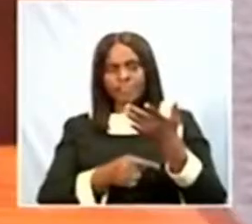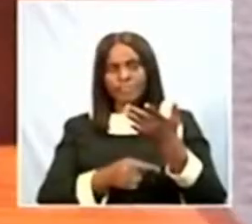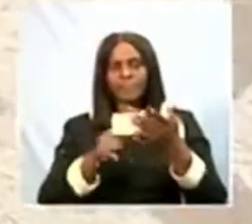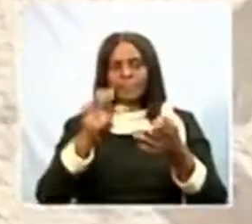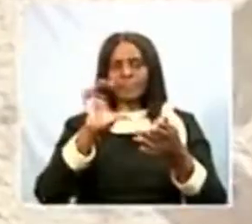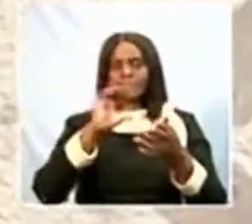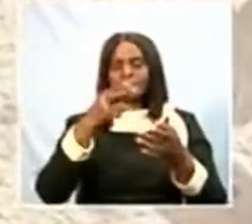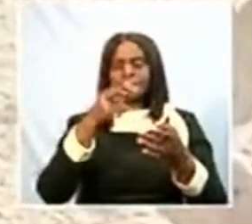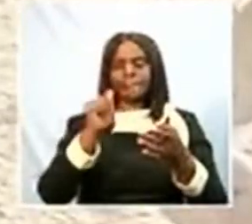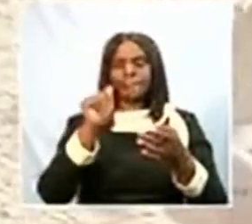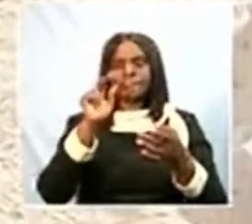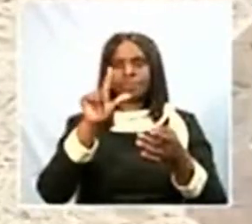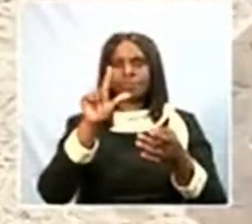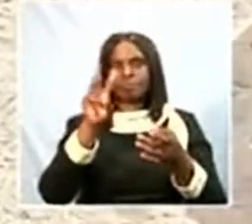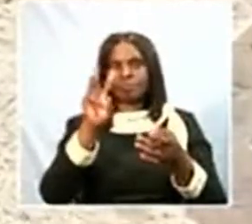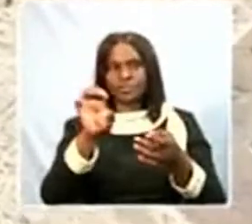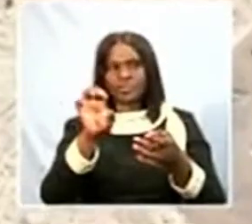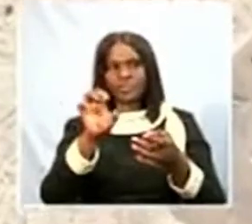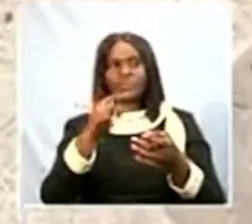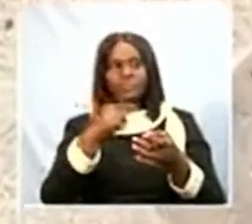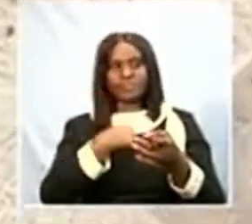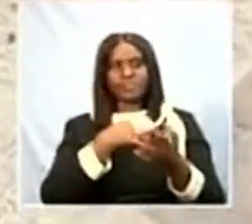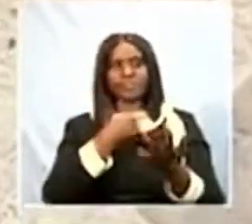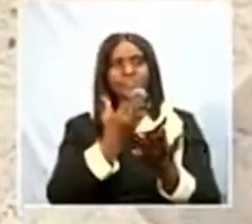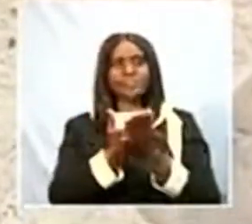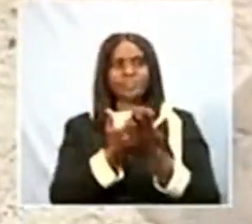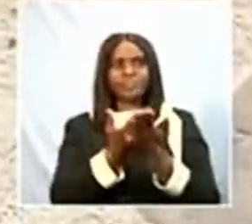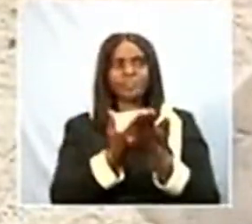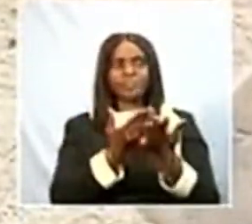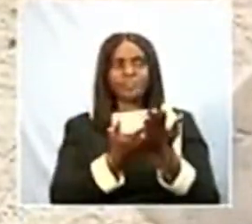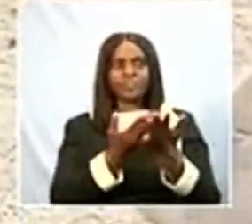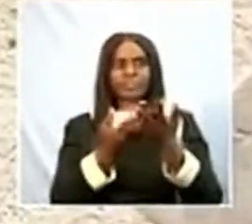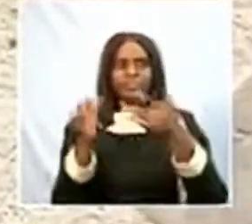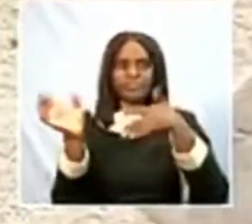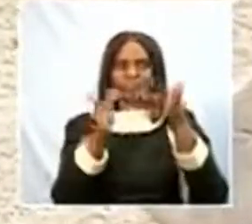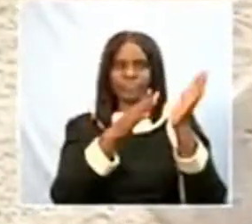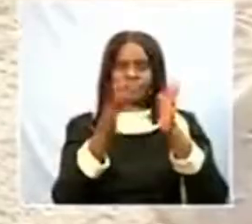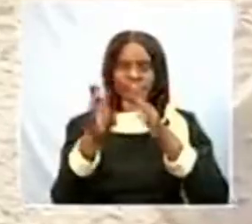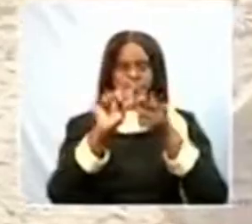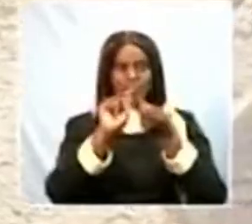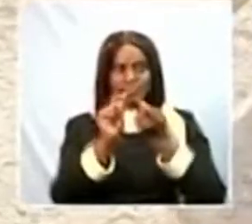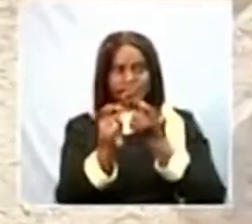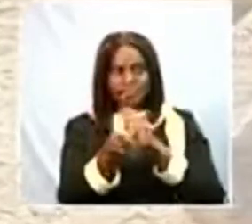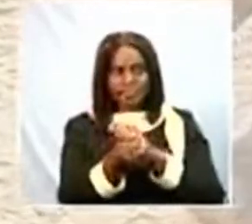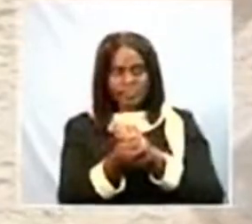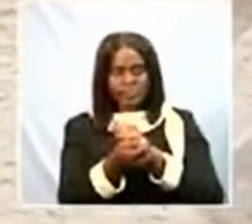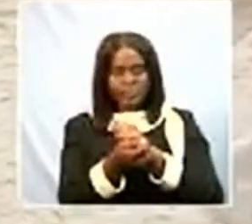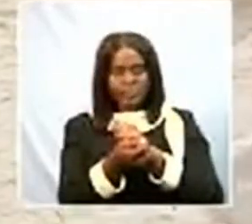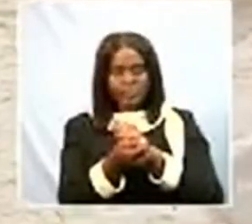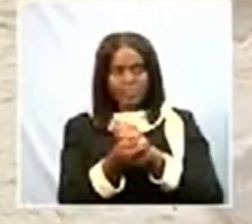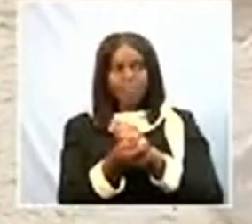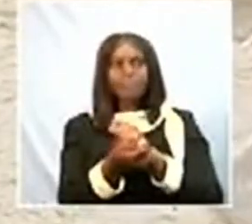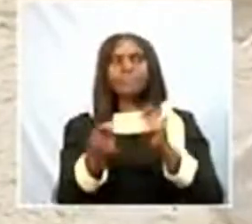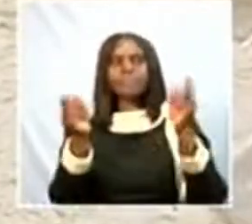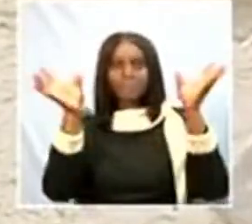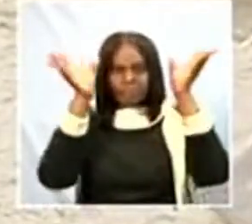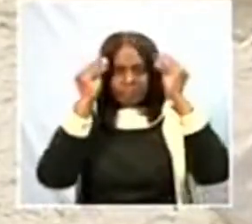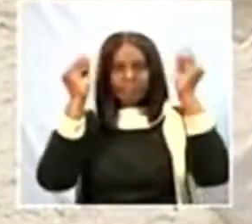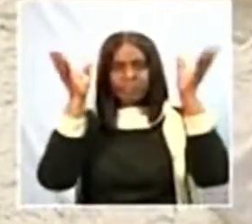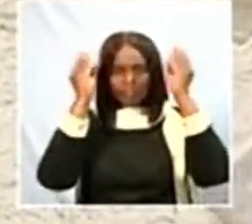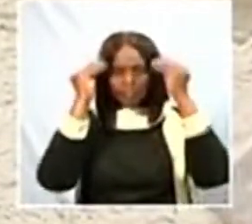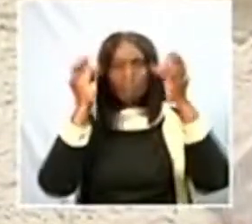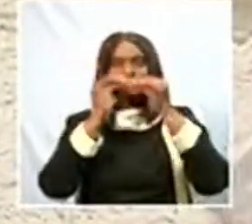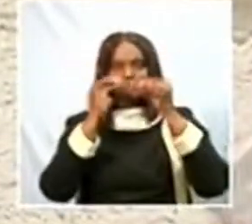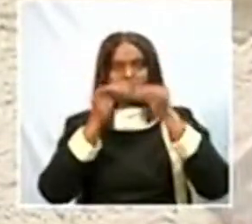Chalwe, and I'm for the motion because climate change and its effects have been felt and experienced by the citizens of